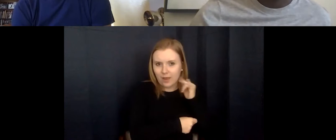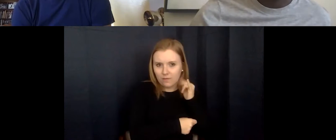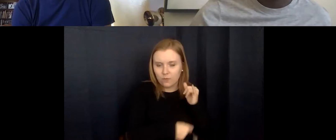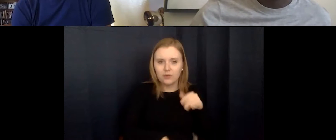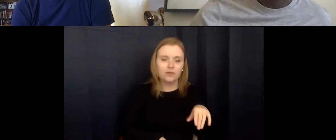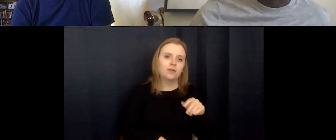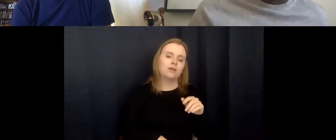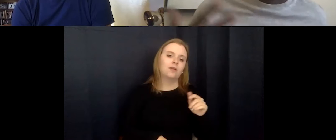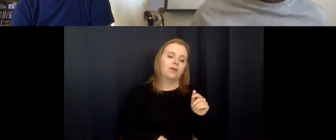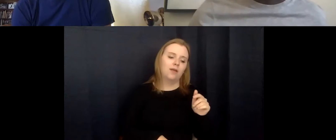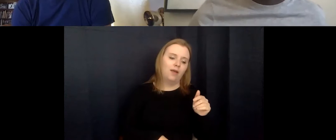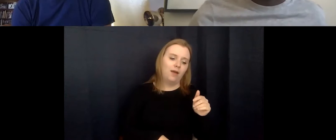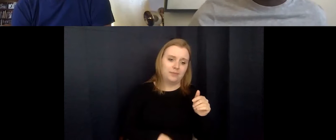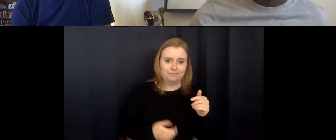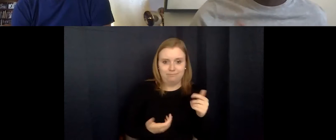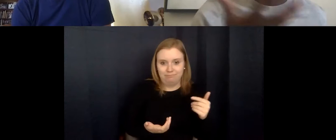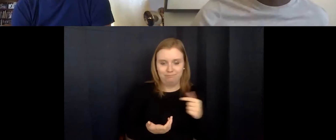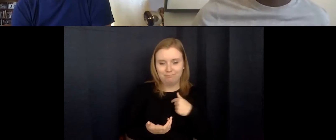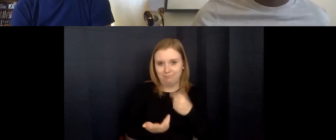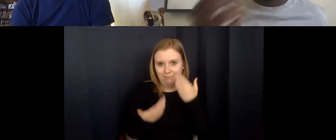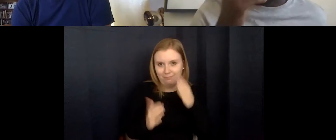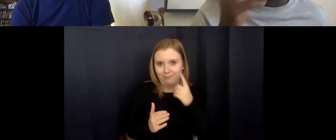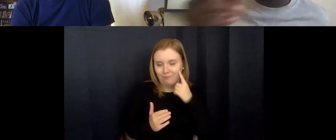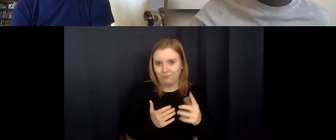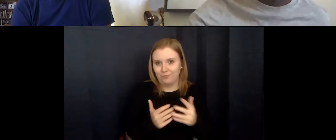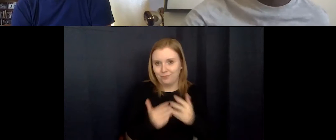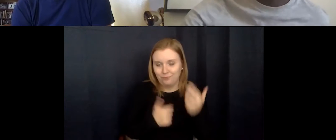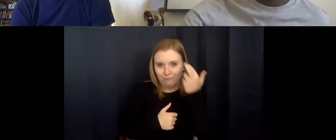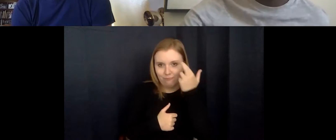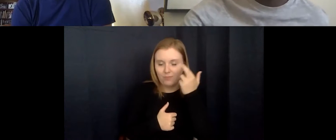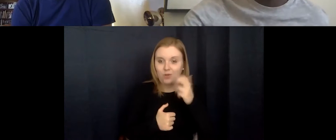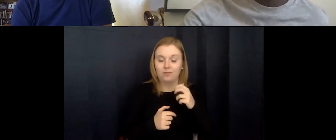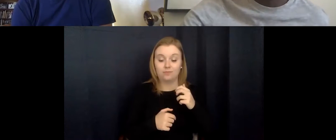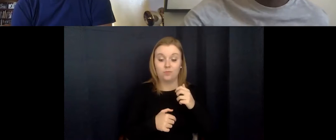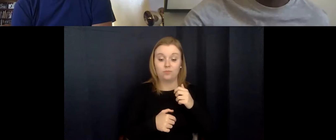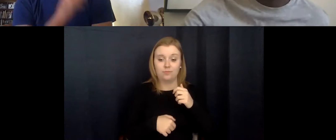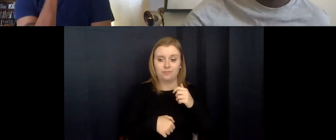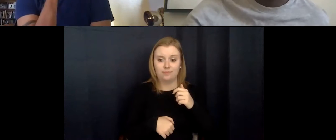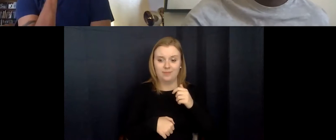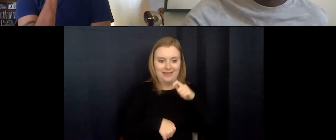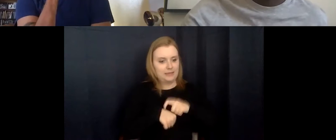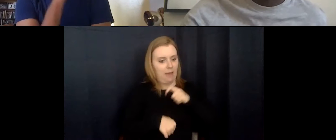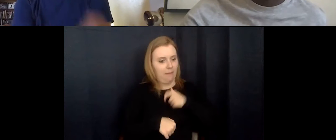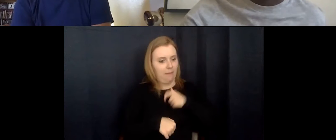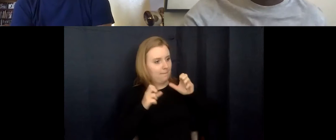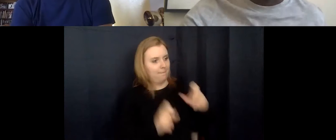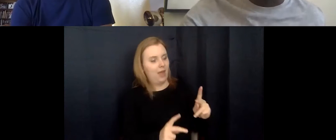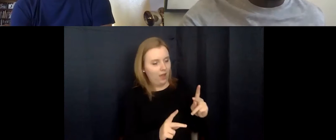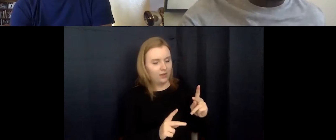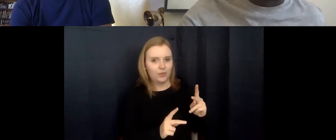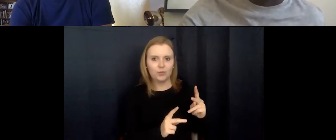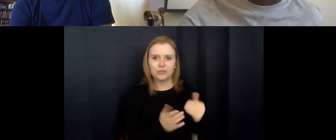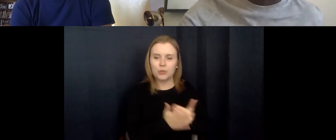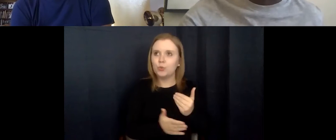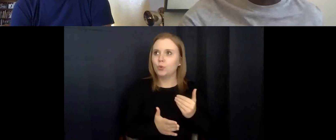and I don't know, for whatever reason, this time around coming back, there was such a new